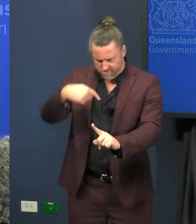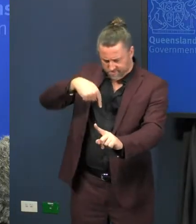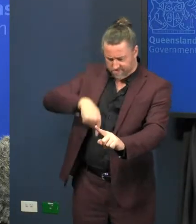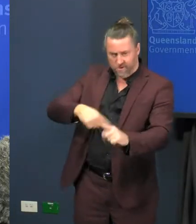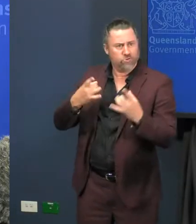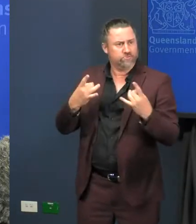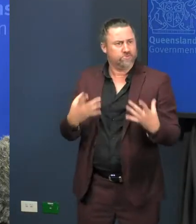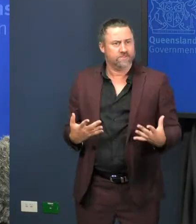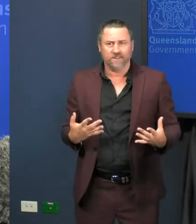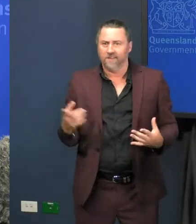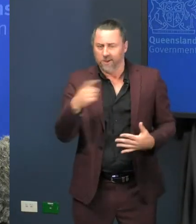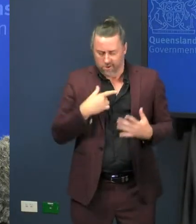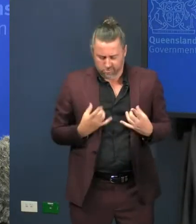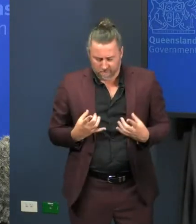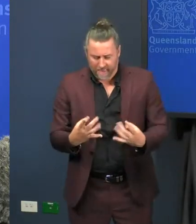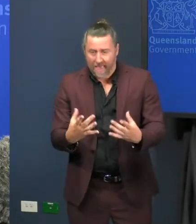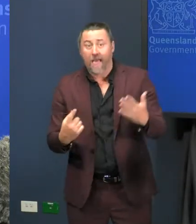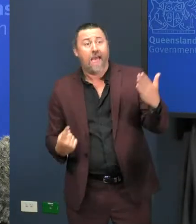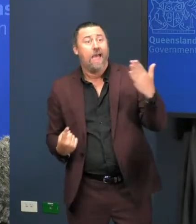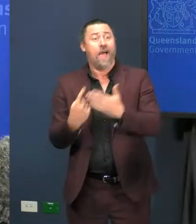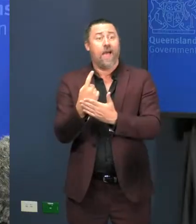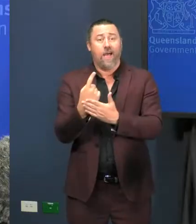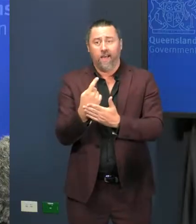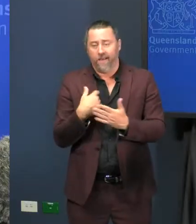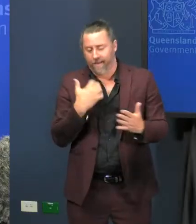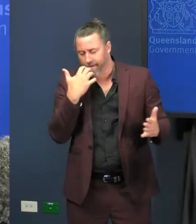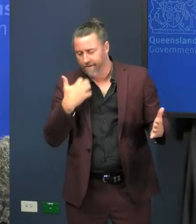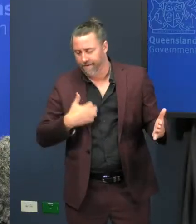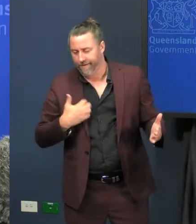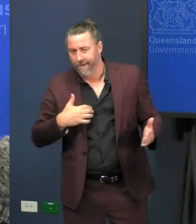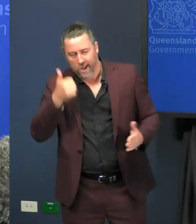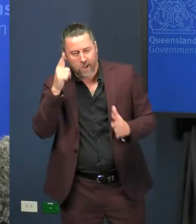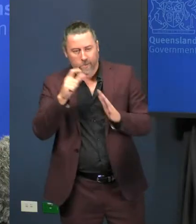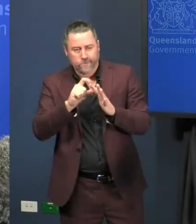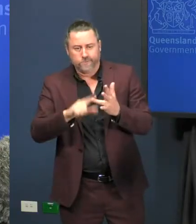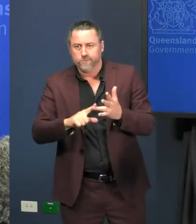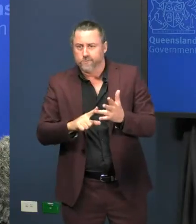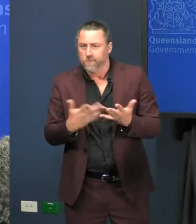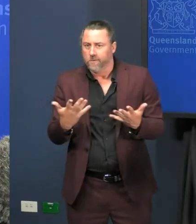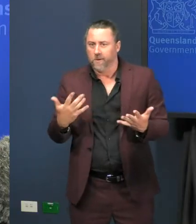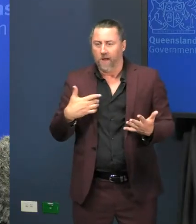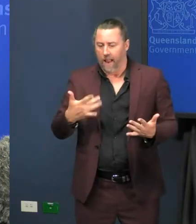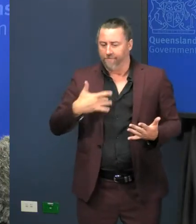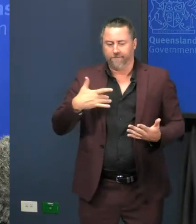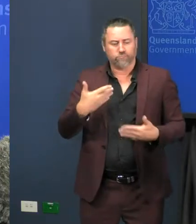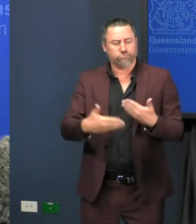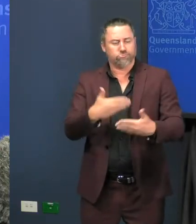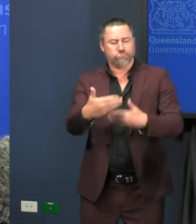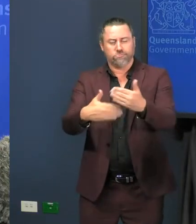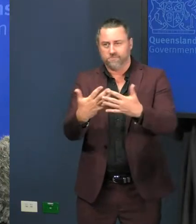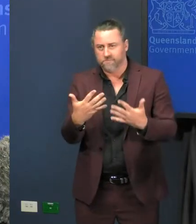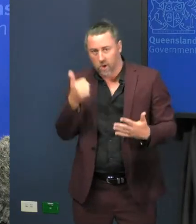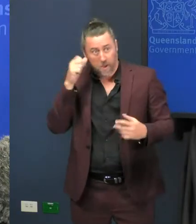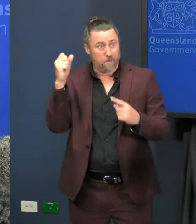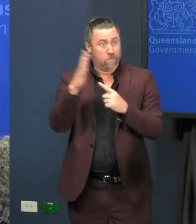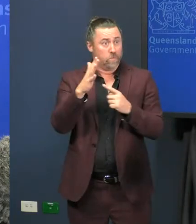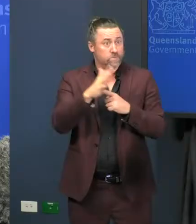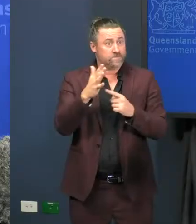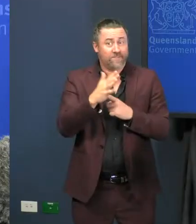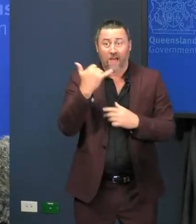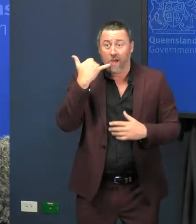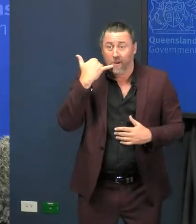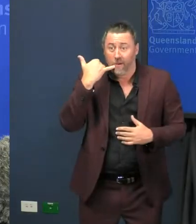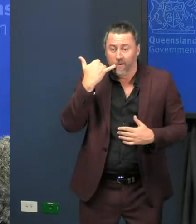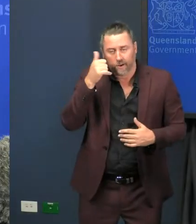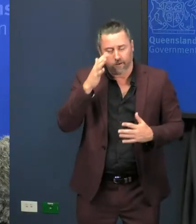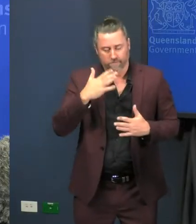our role is to make sure that the system is in place as best as it can be. And obviously telecommunications isn't something that's administered